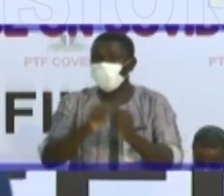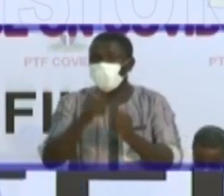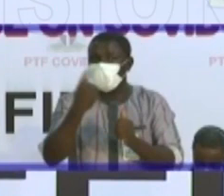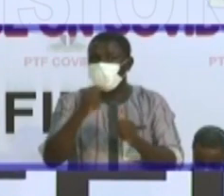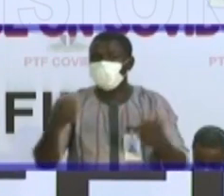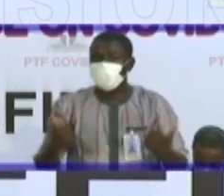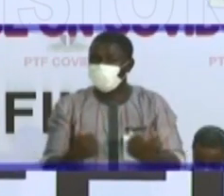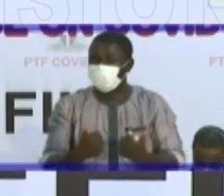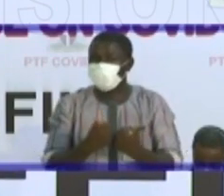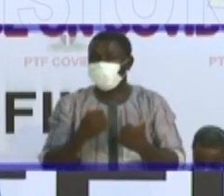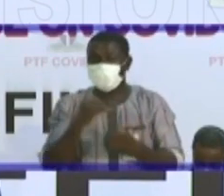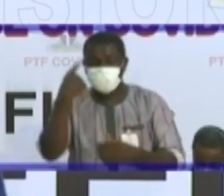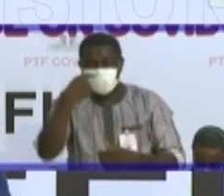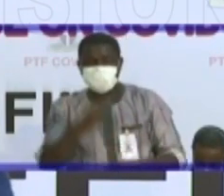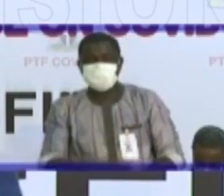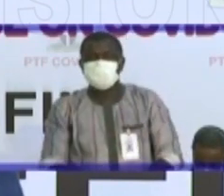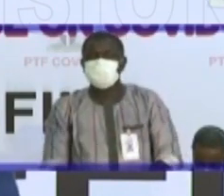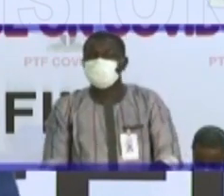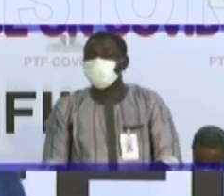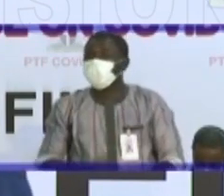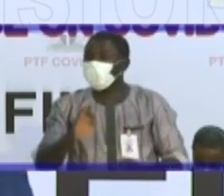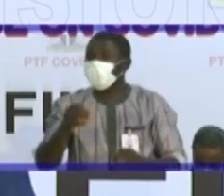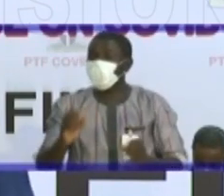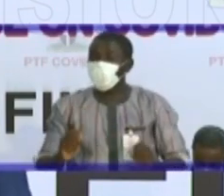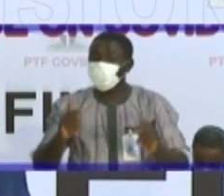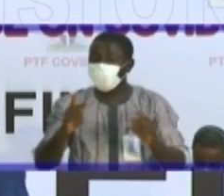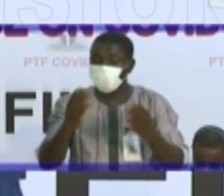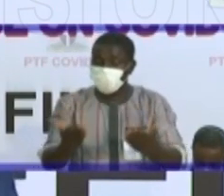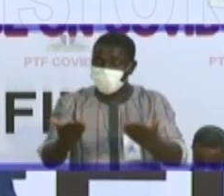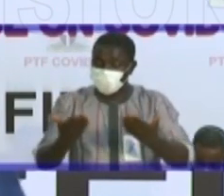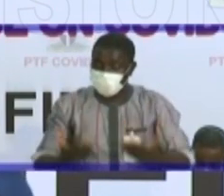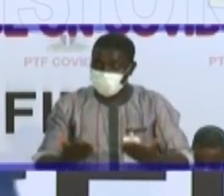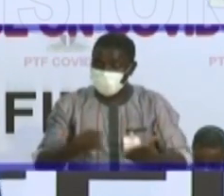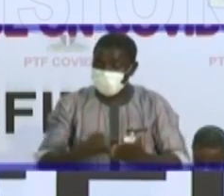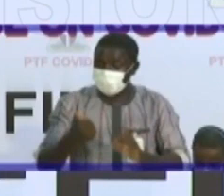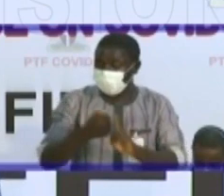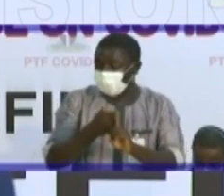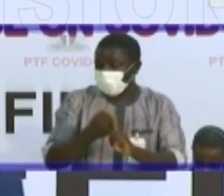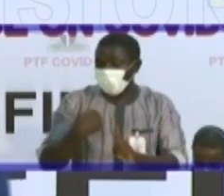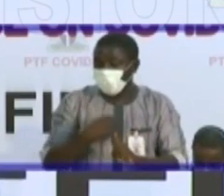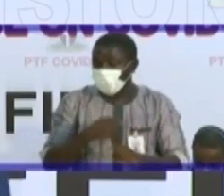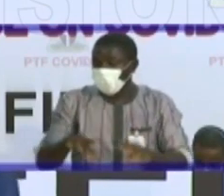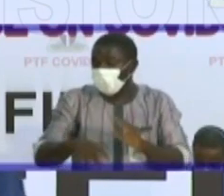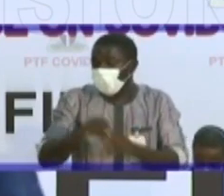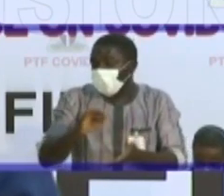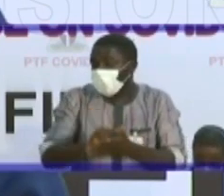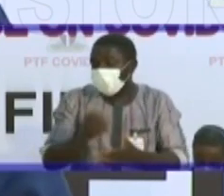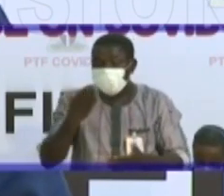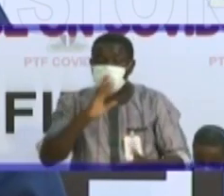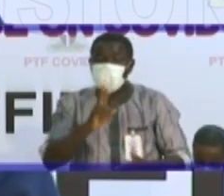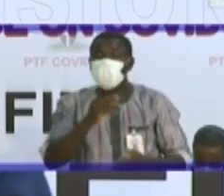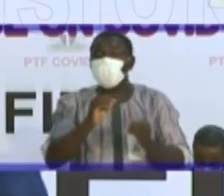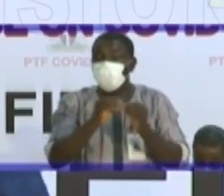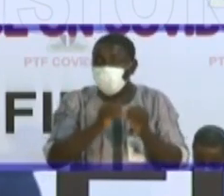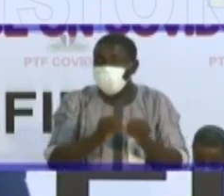home. But, if the opportunity presents itself, and we find that, more facilities